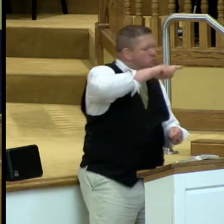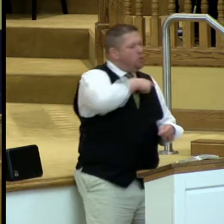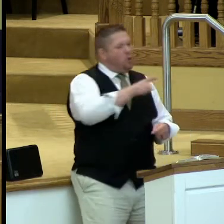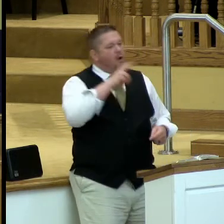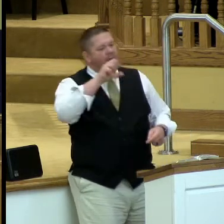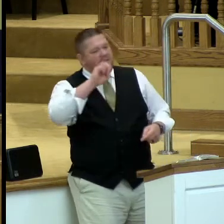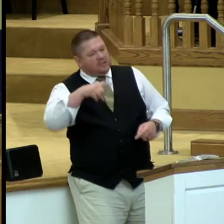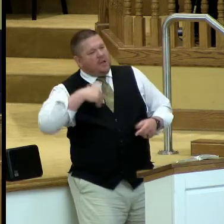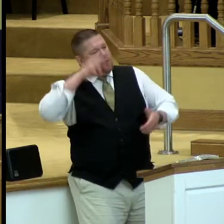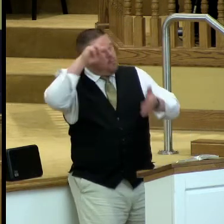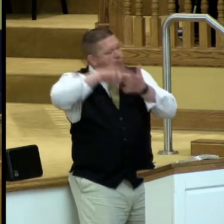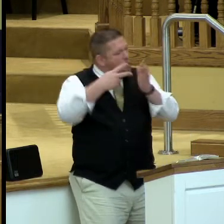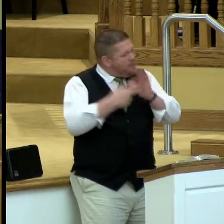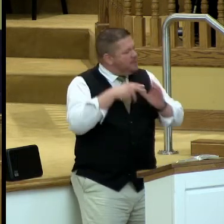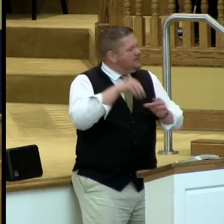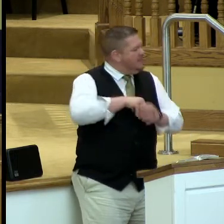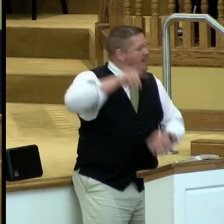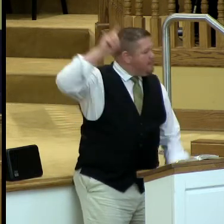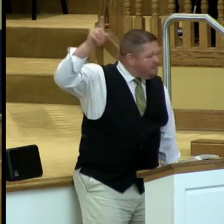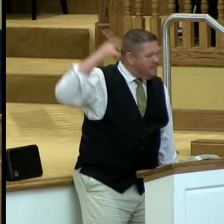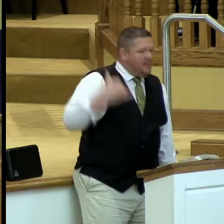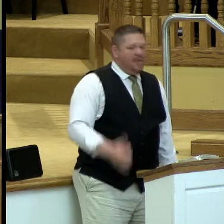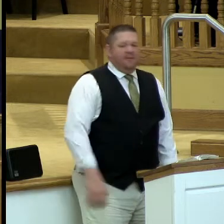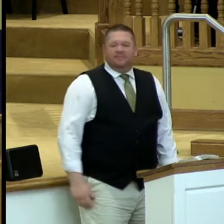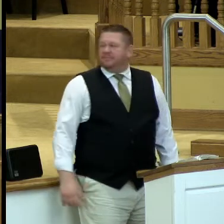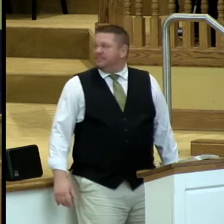Your vessel has a purpose again.